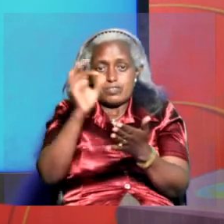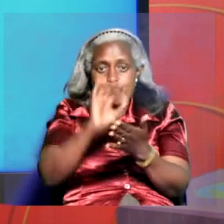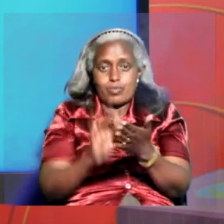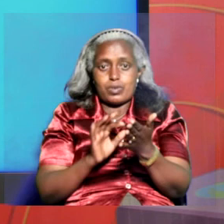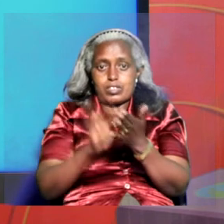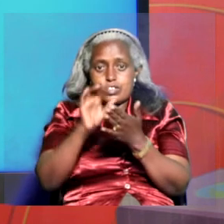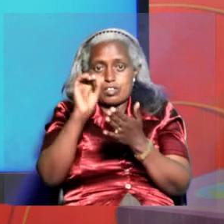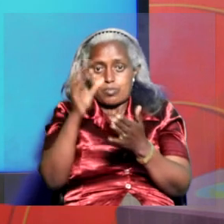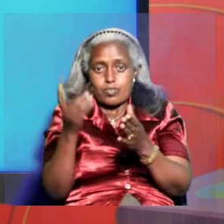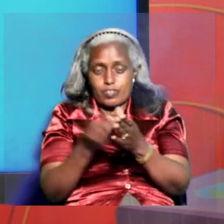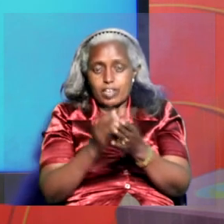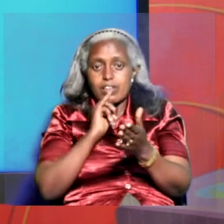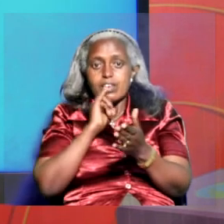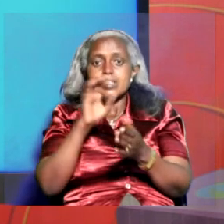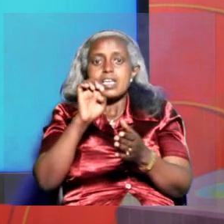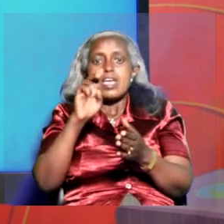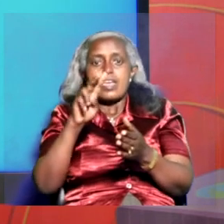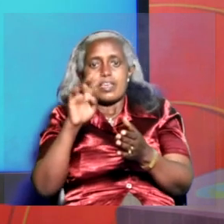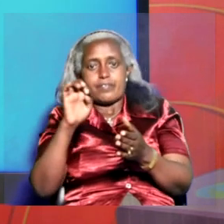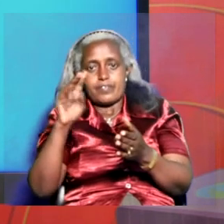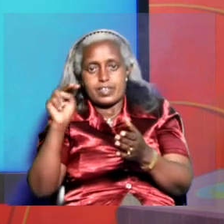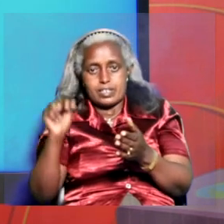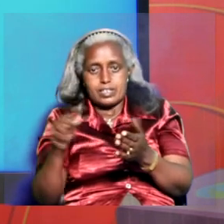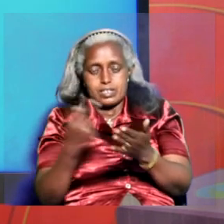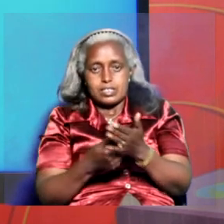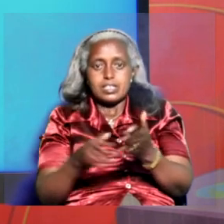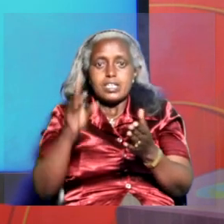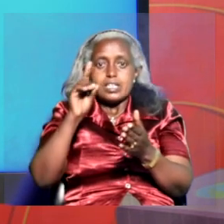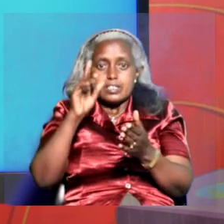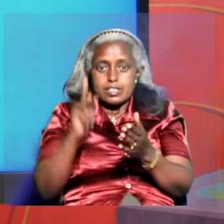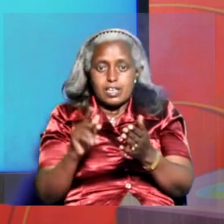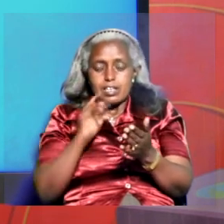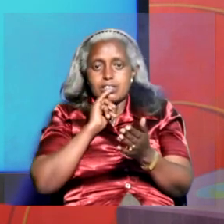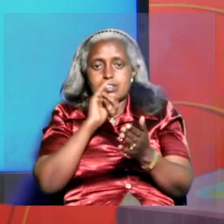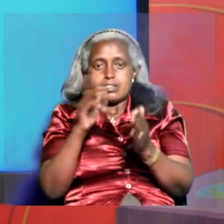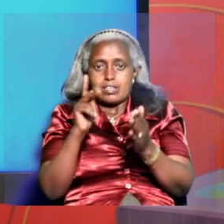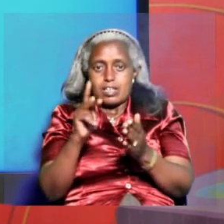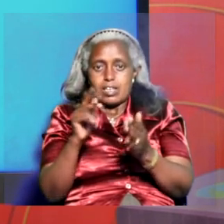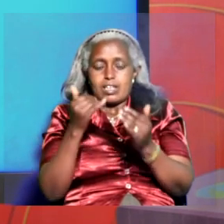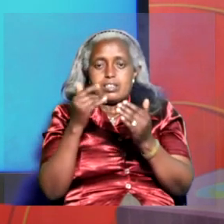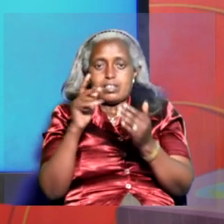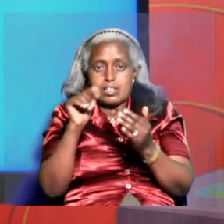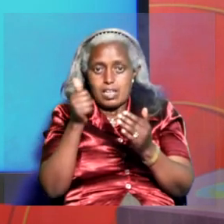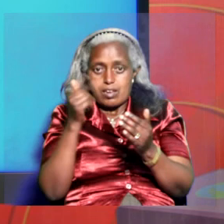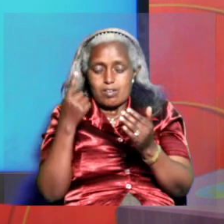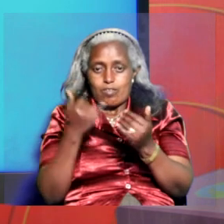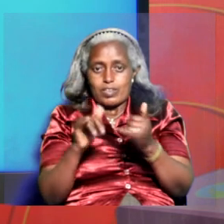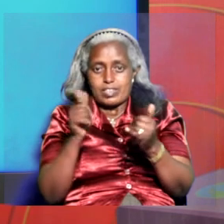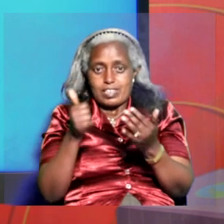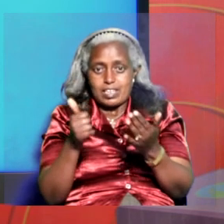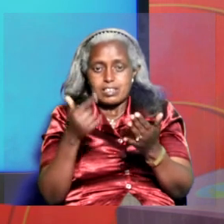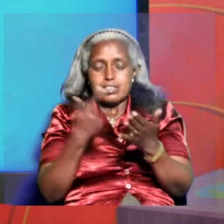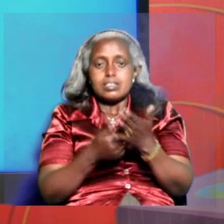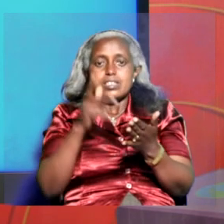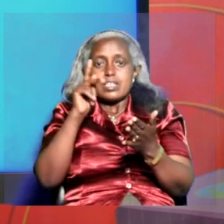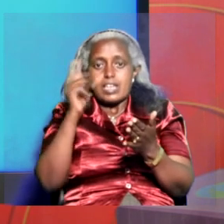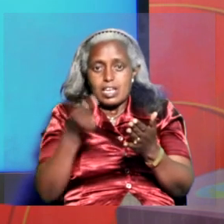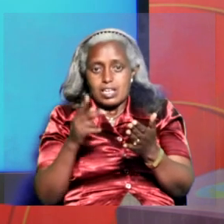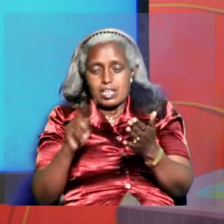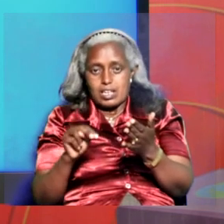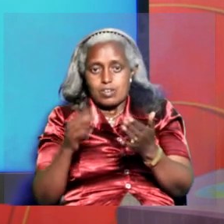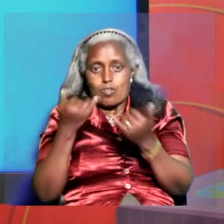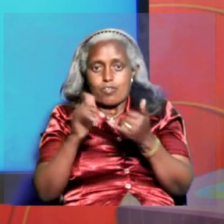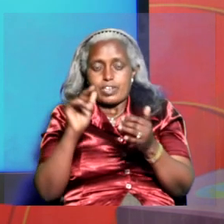the number of data is even. Therefore, dk is given by kn over 10 plus kn over 10